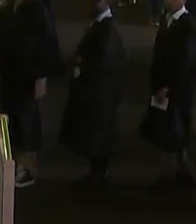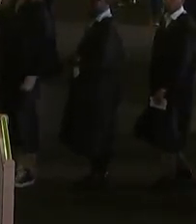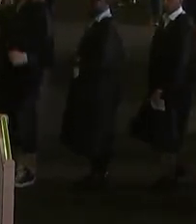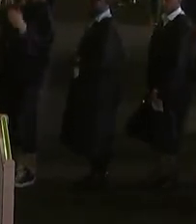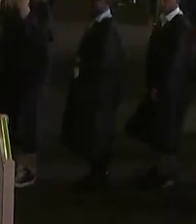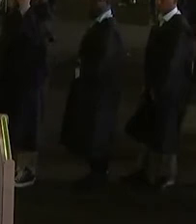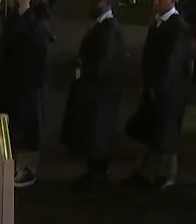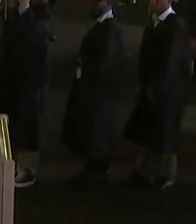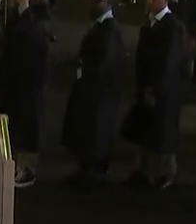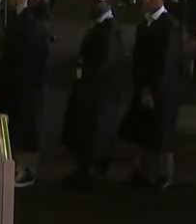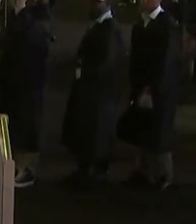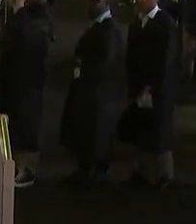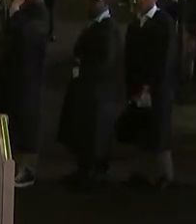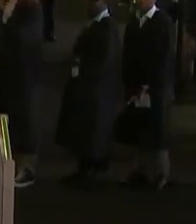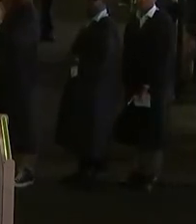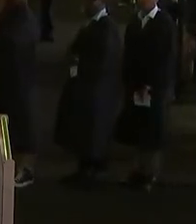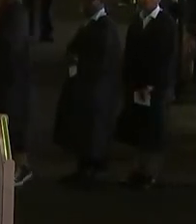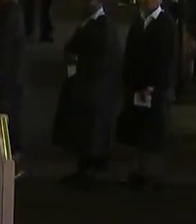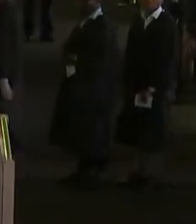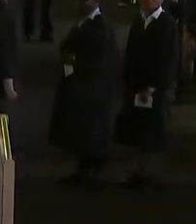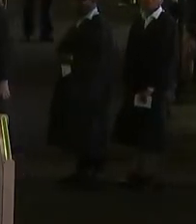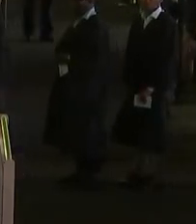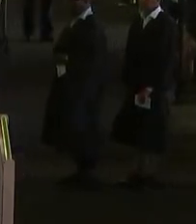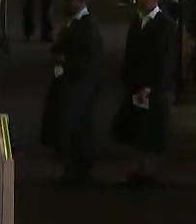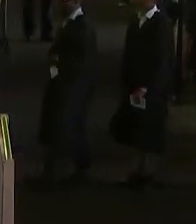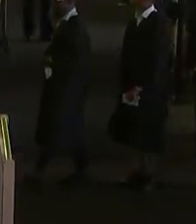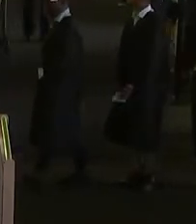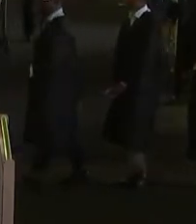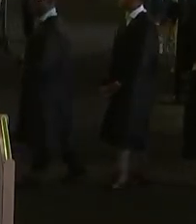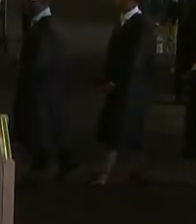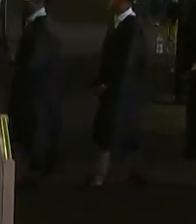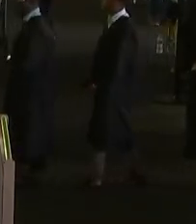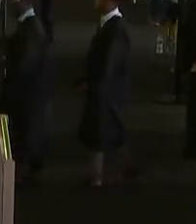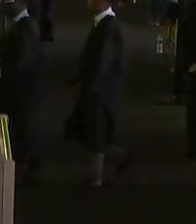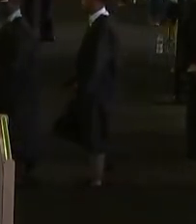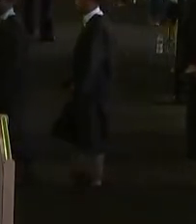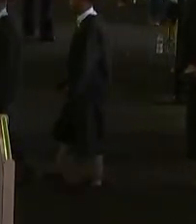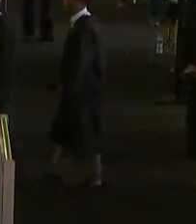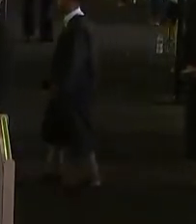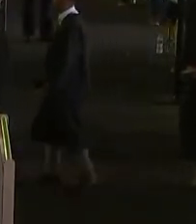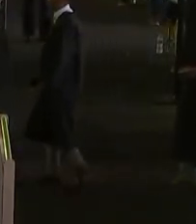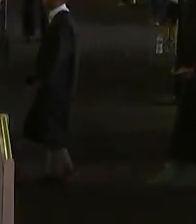Bauno, Engineering Technology.